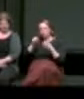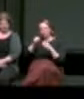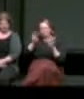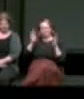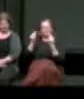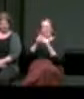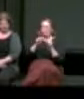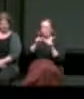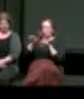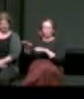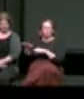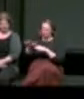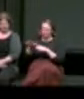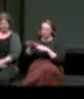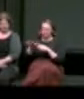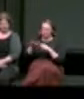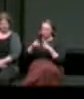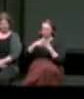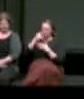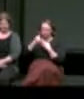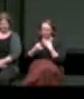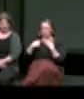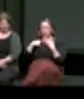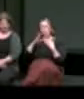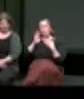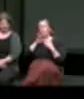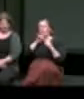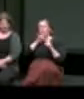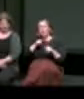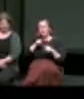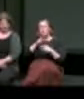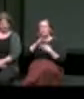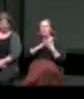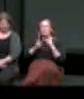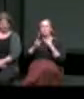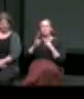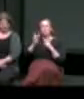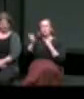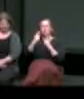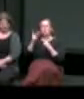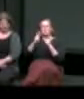some answers to frequently asked questions that I get.